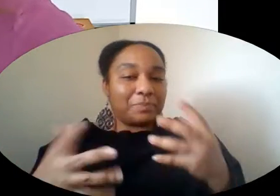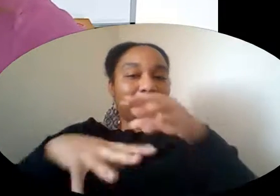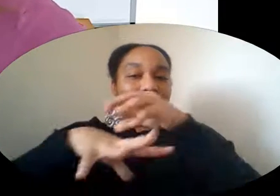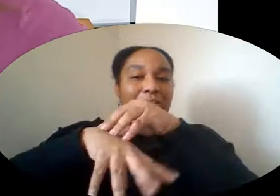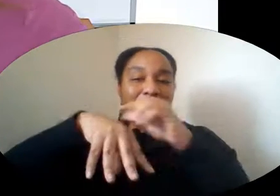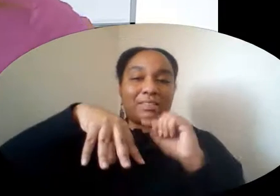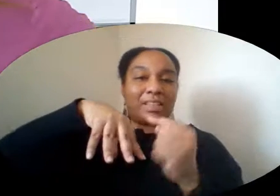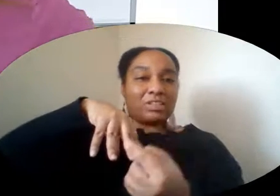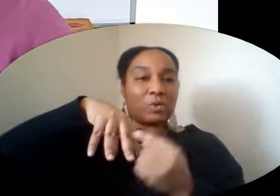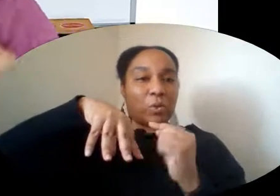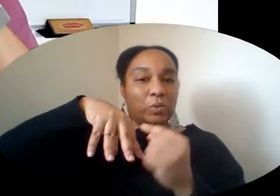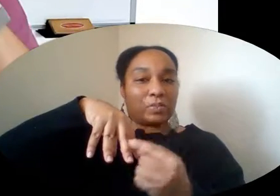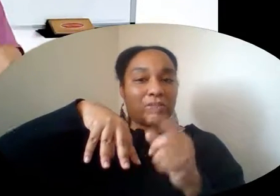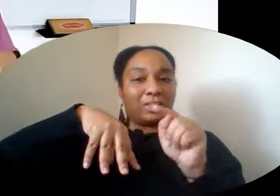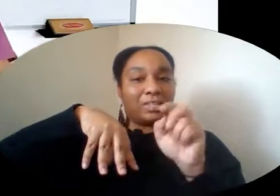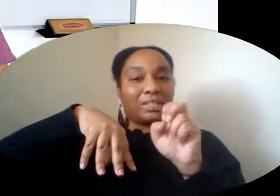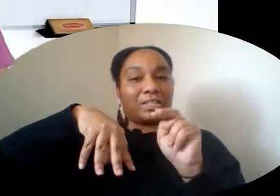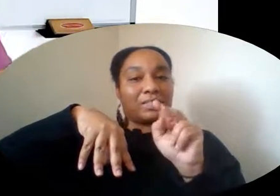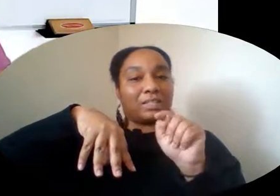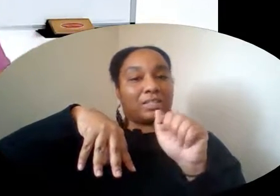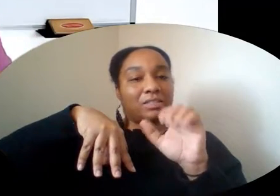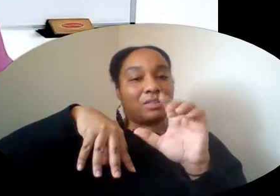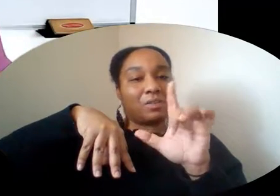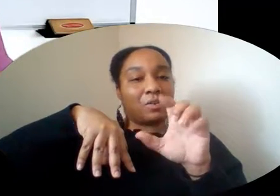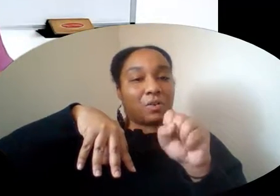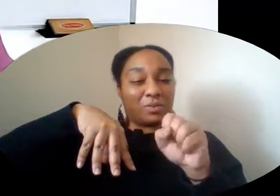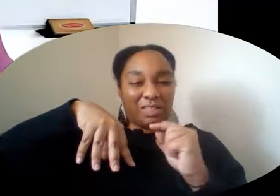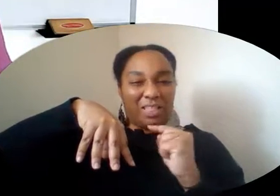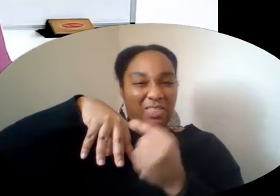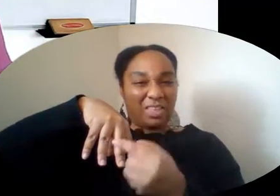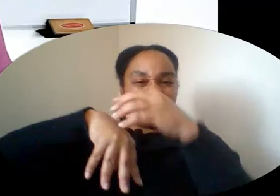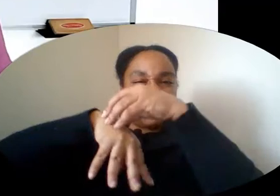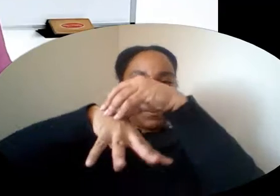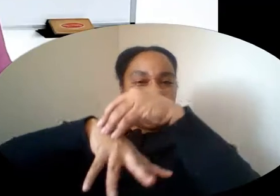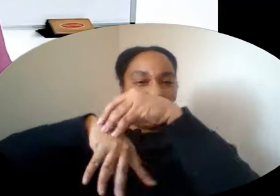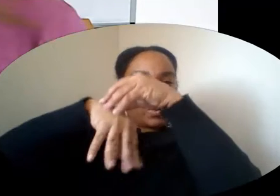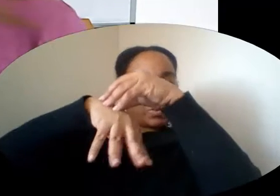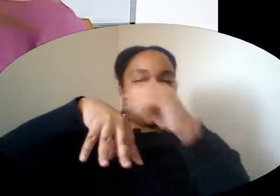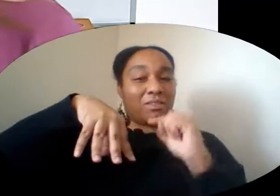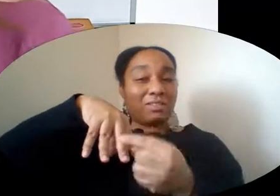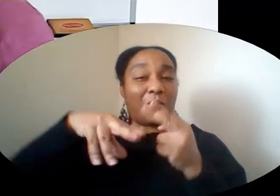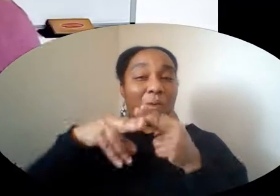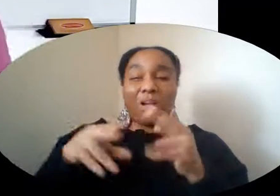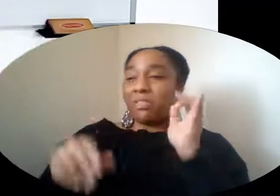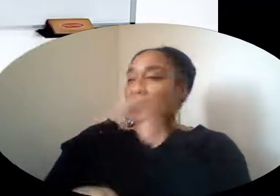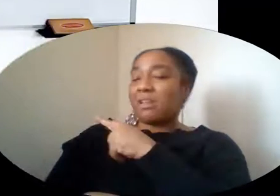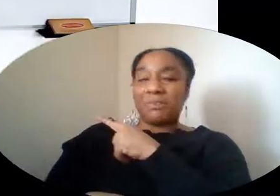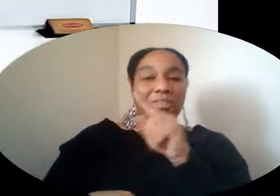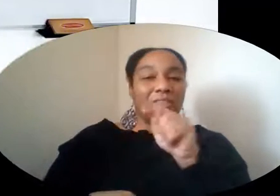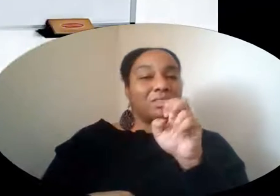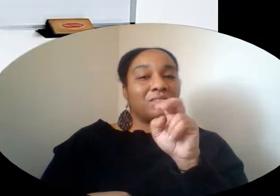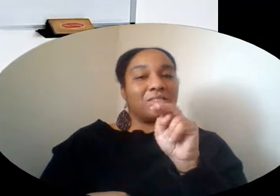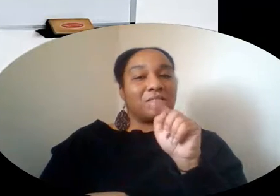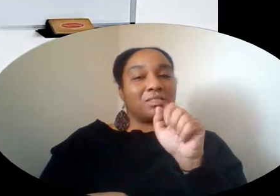tentacles. All right, so all those little things that are coming off the jellyfish are called tentacles. All